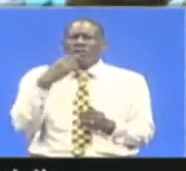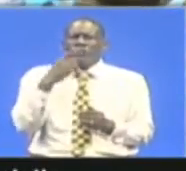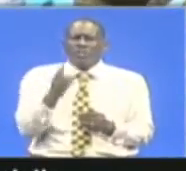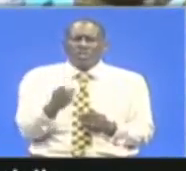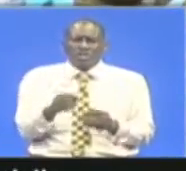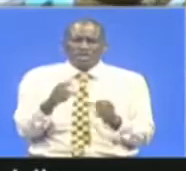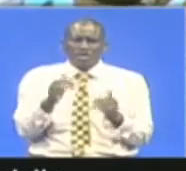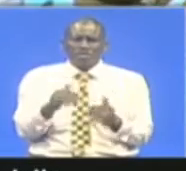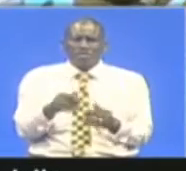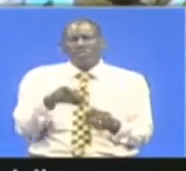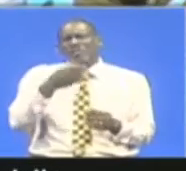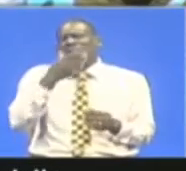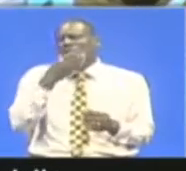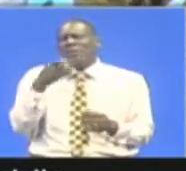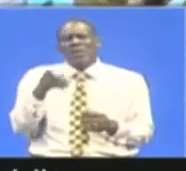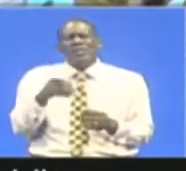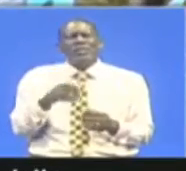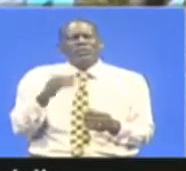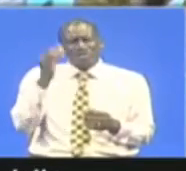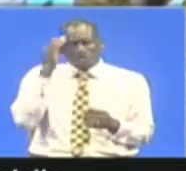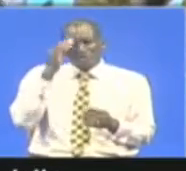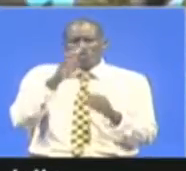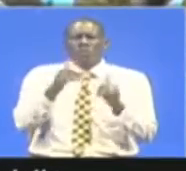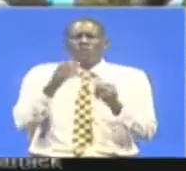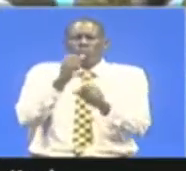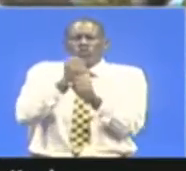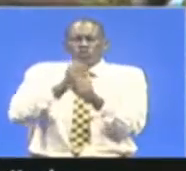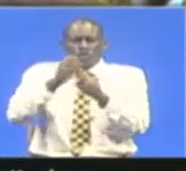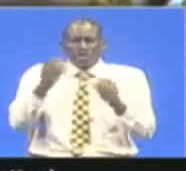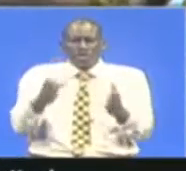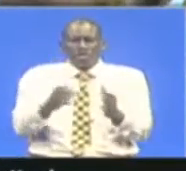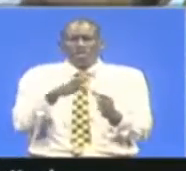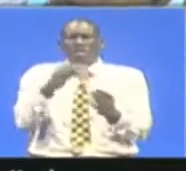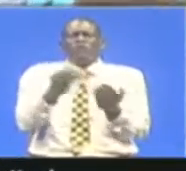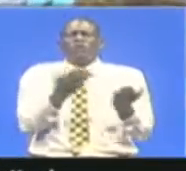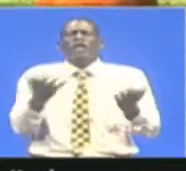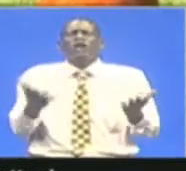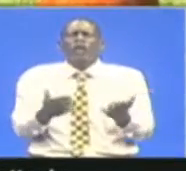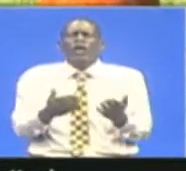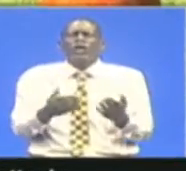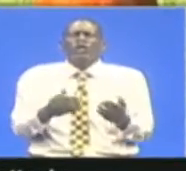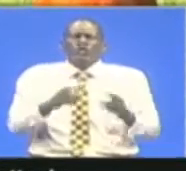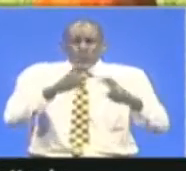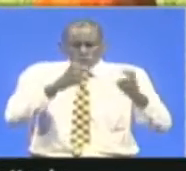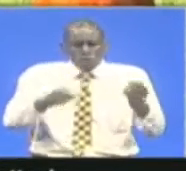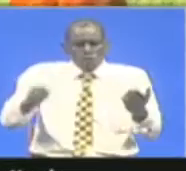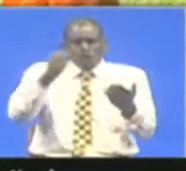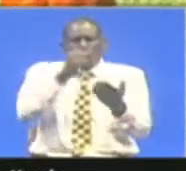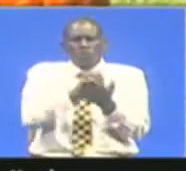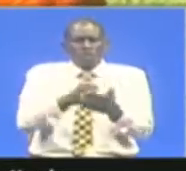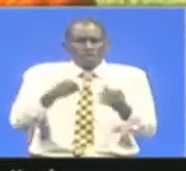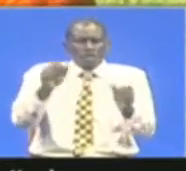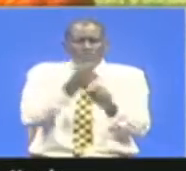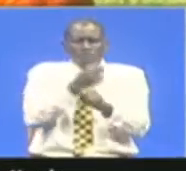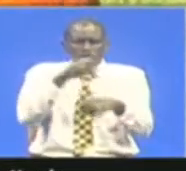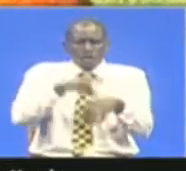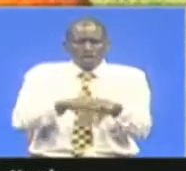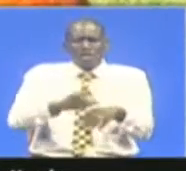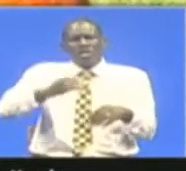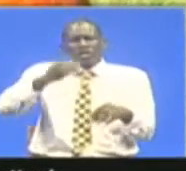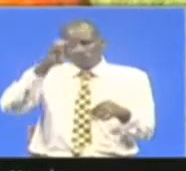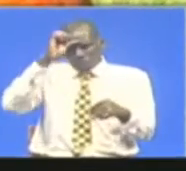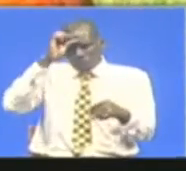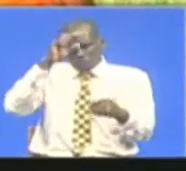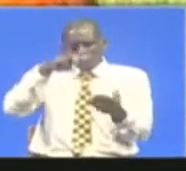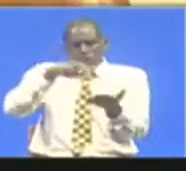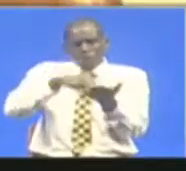Jamaa anasoma. Jamaa ana kazi. Ukienda kila mahali kutafuta jiwe huwezi pata. The county government of Migori now says it will hold a mass